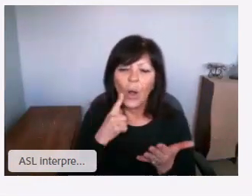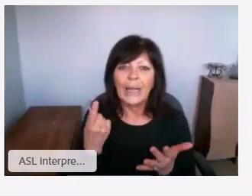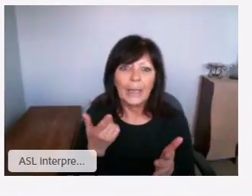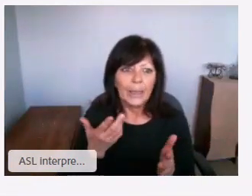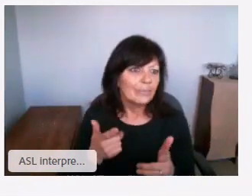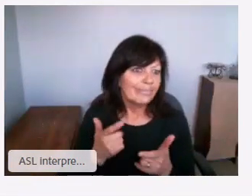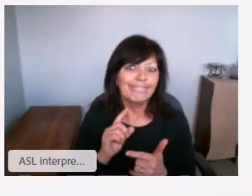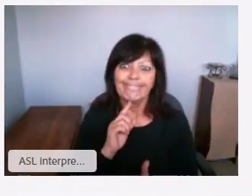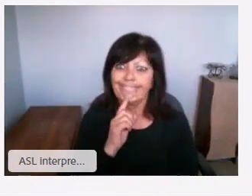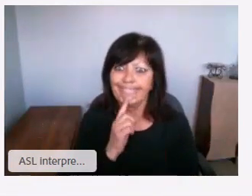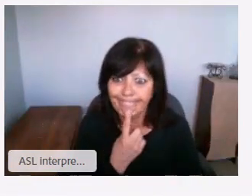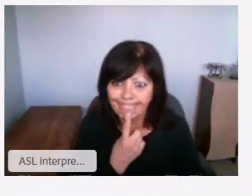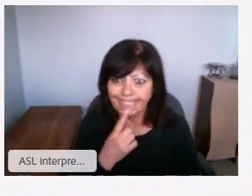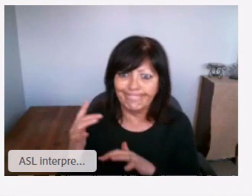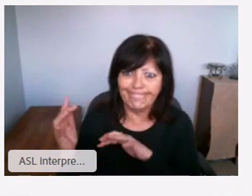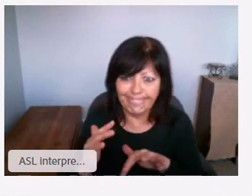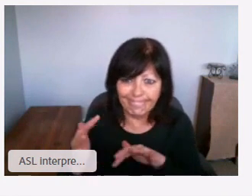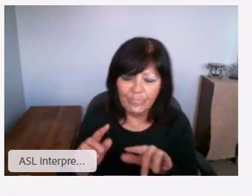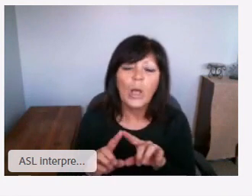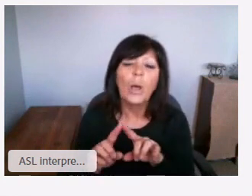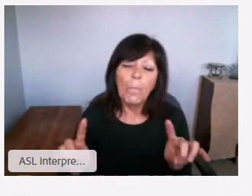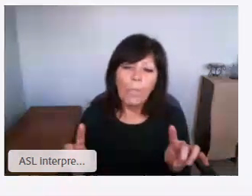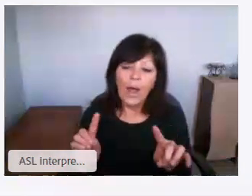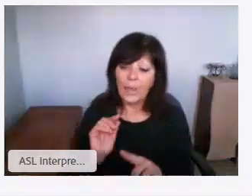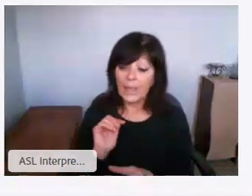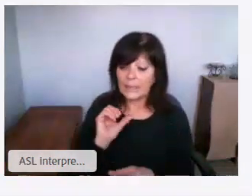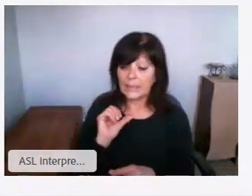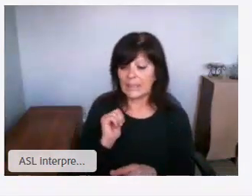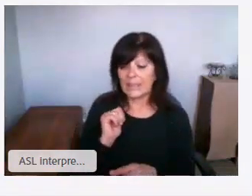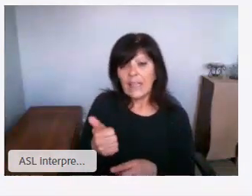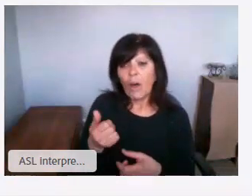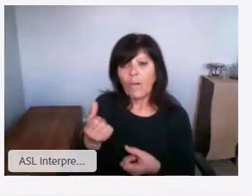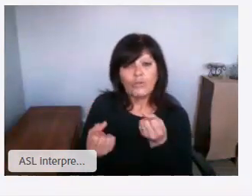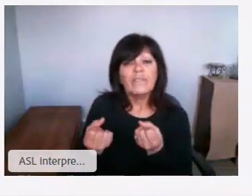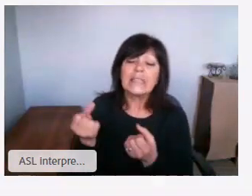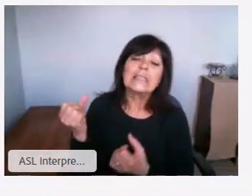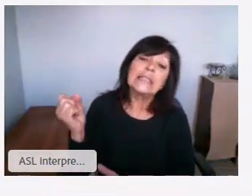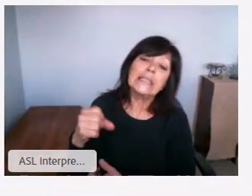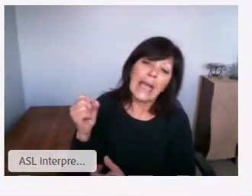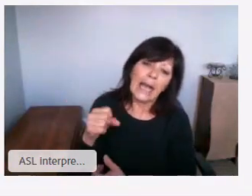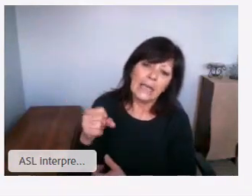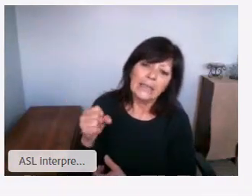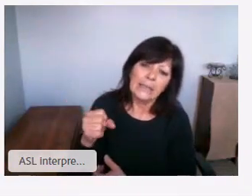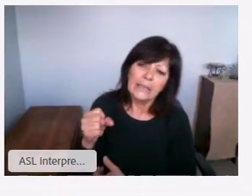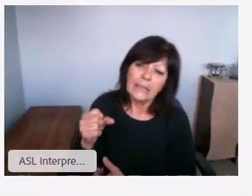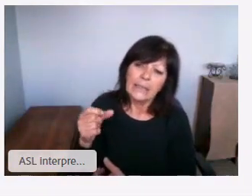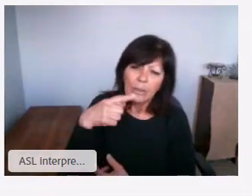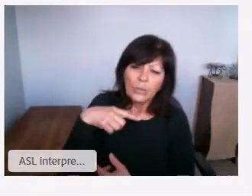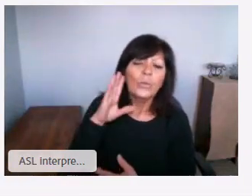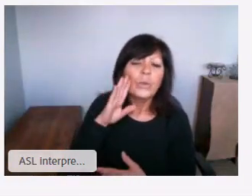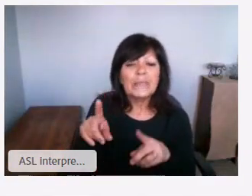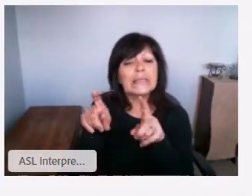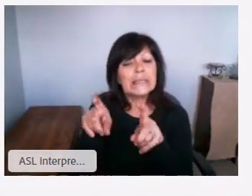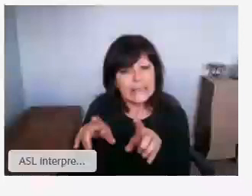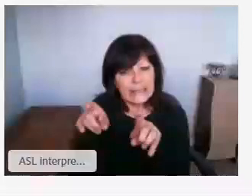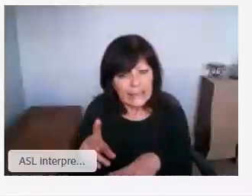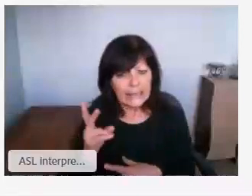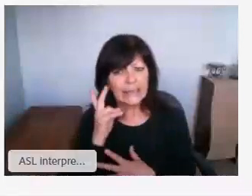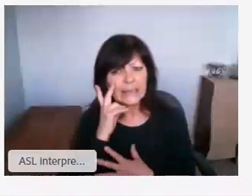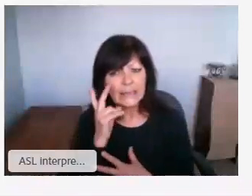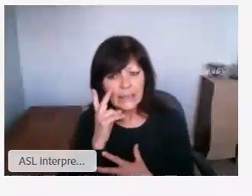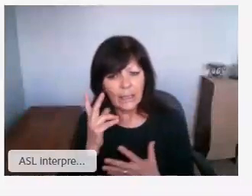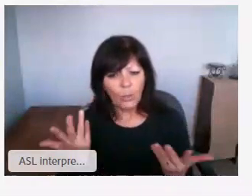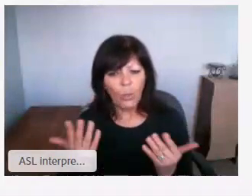that. But with the self-driven shuttle, yeah, I mean, that it's part of testing some of those components out and seeing what